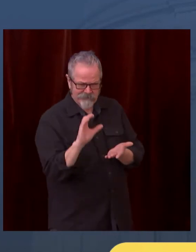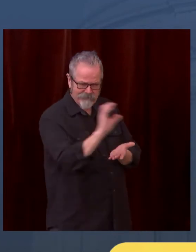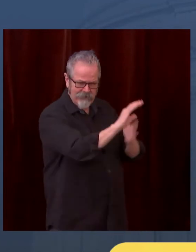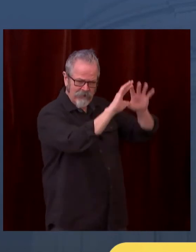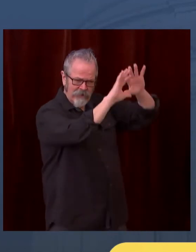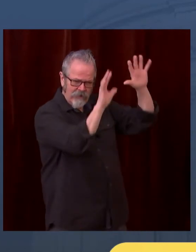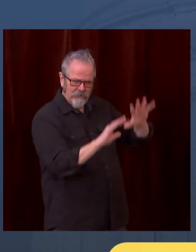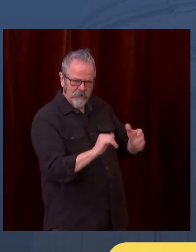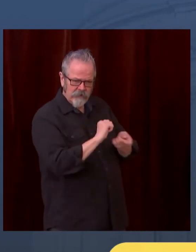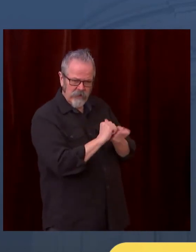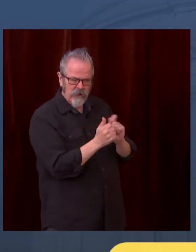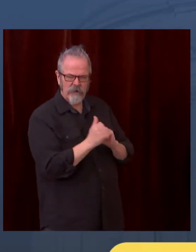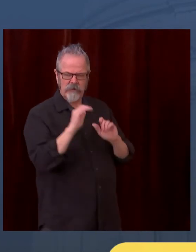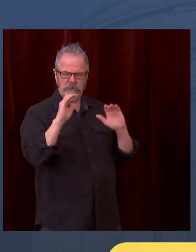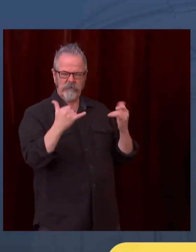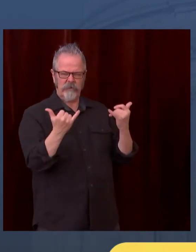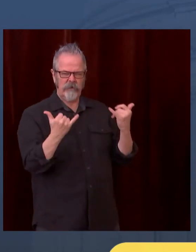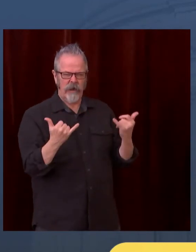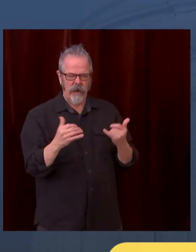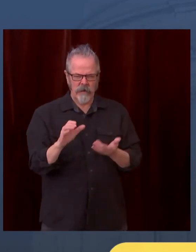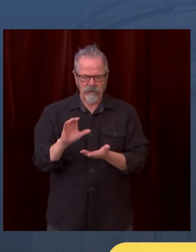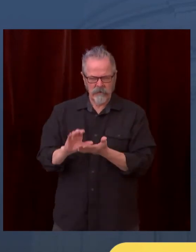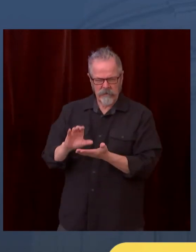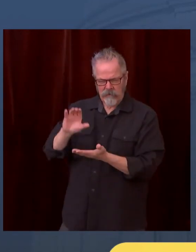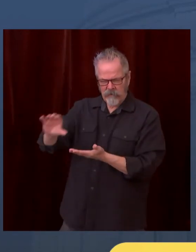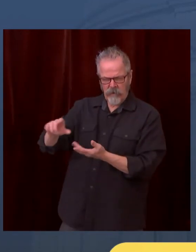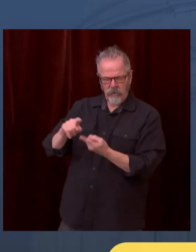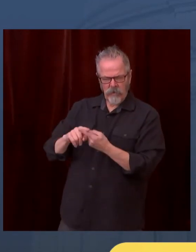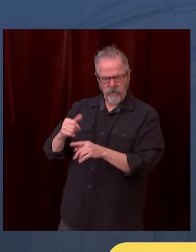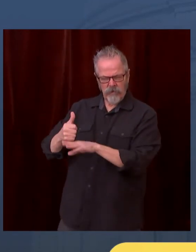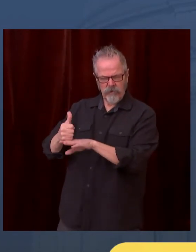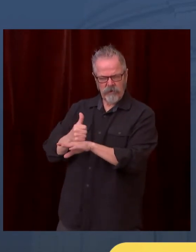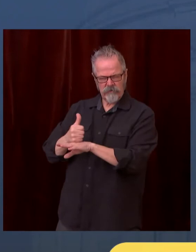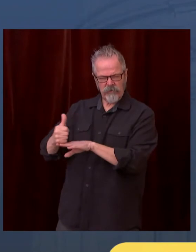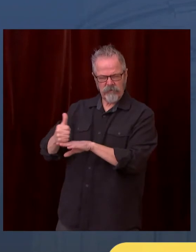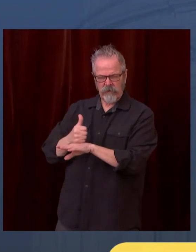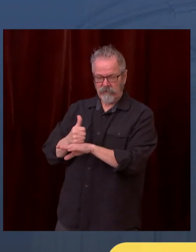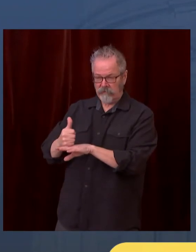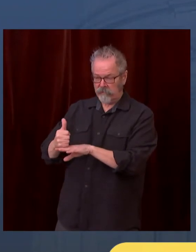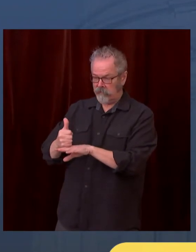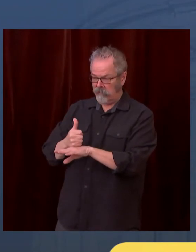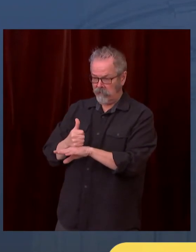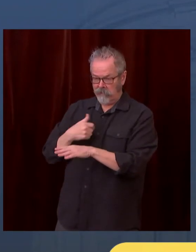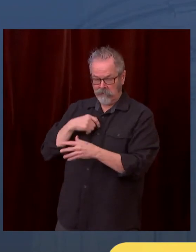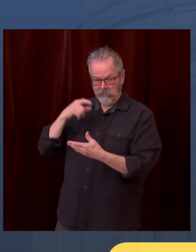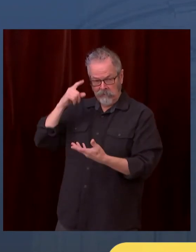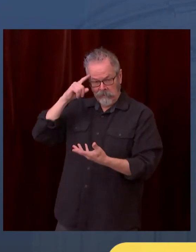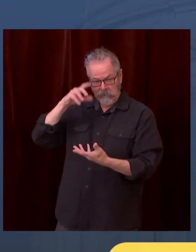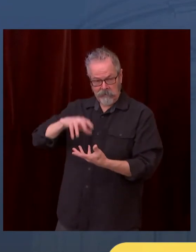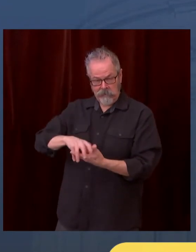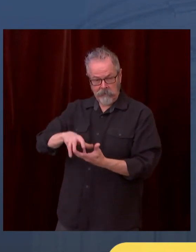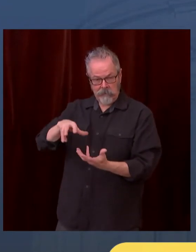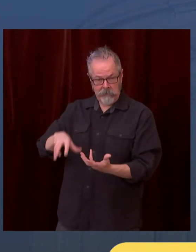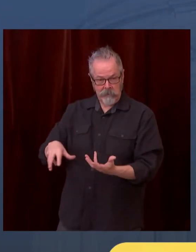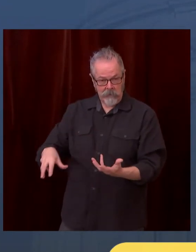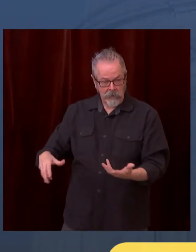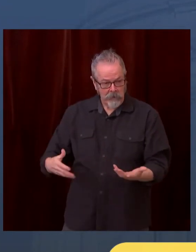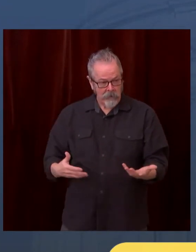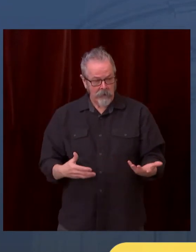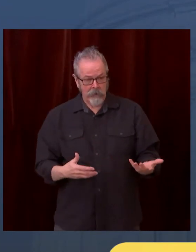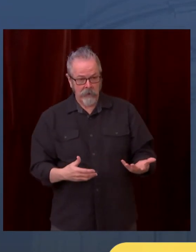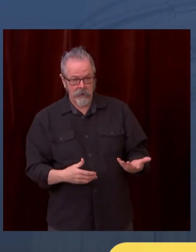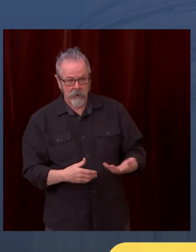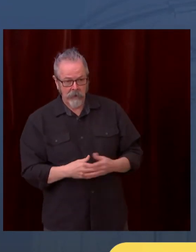package commensurate to the growth and necessities and maintenance needs of the state. And we believe this is a very tenable way